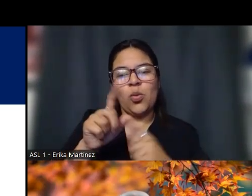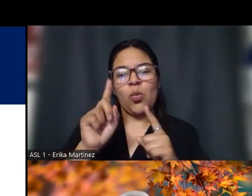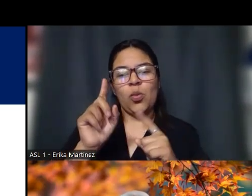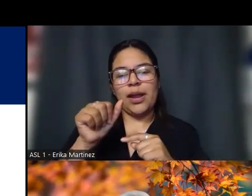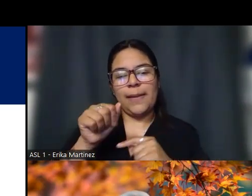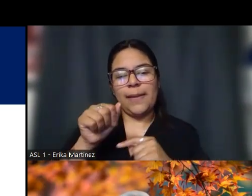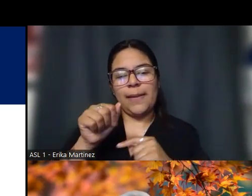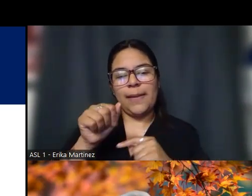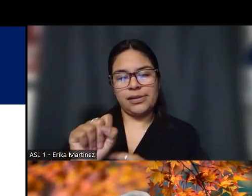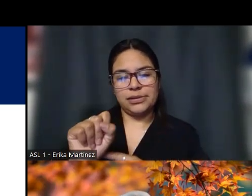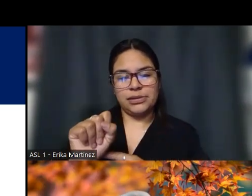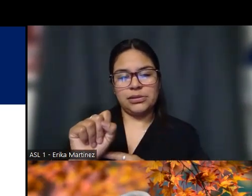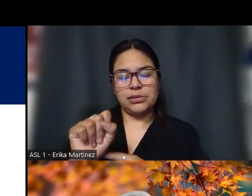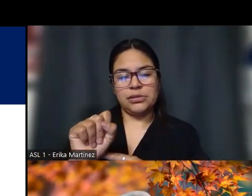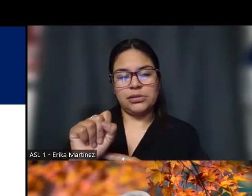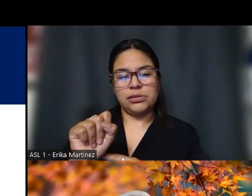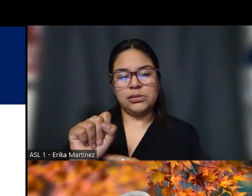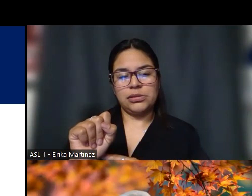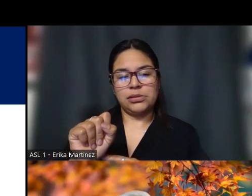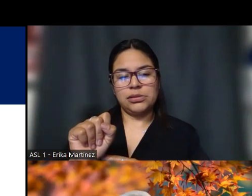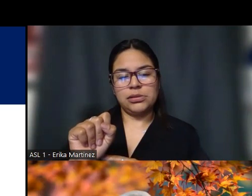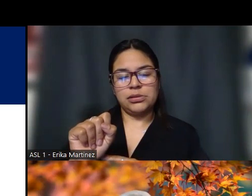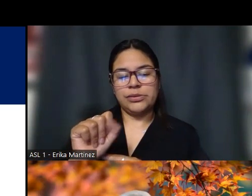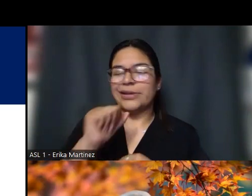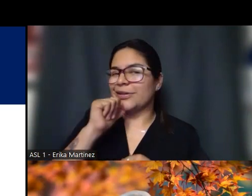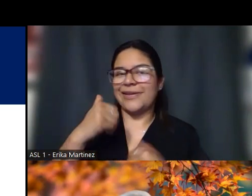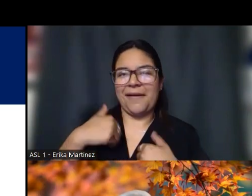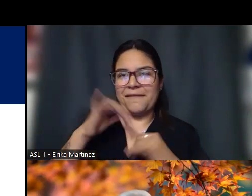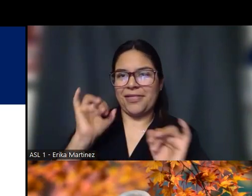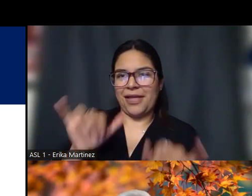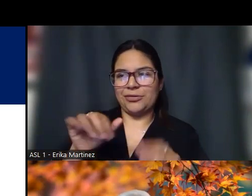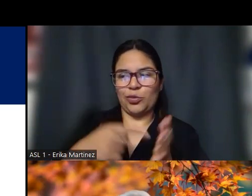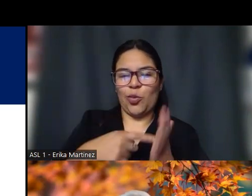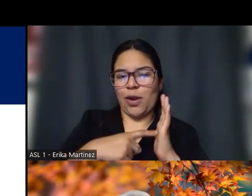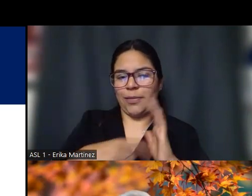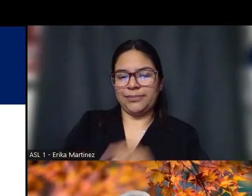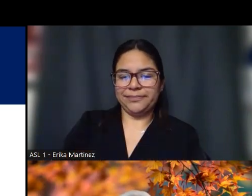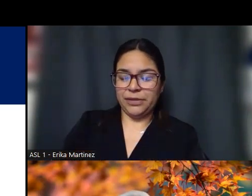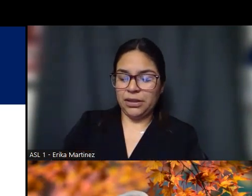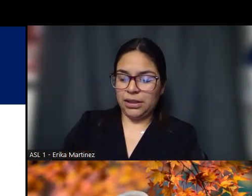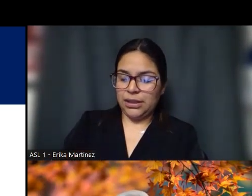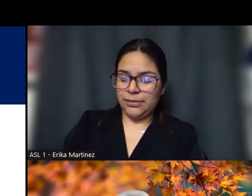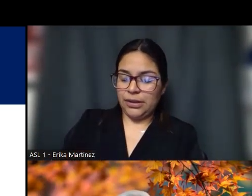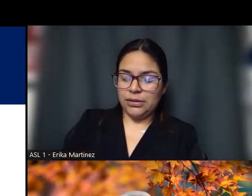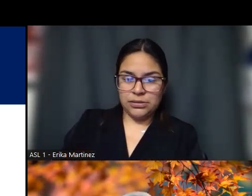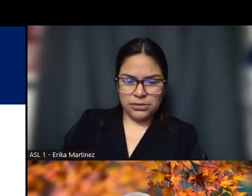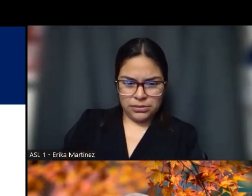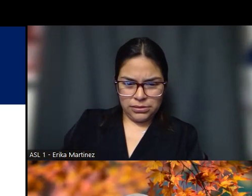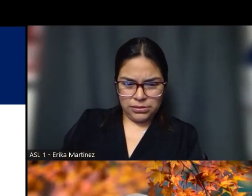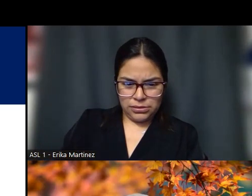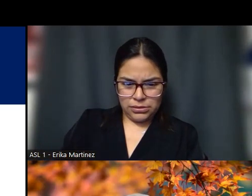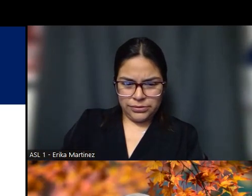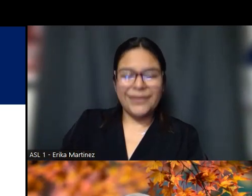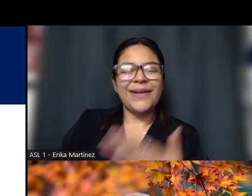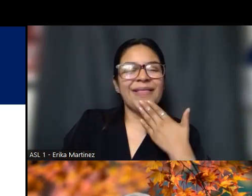Adult Protective Services, does not have that requirement under their regulations. Okay, great. Thank